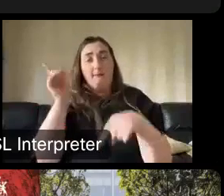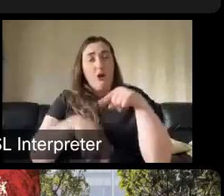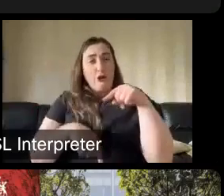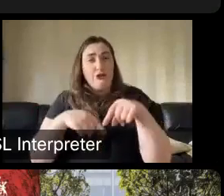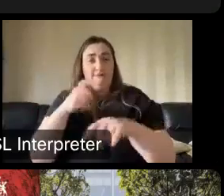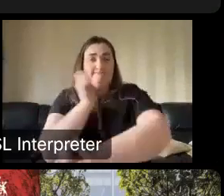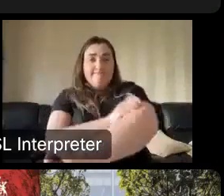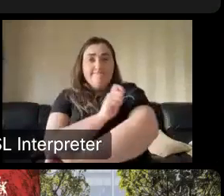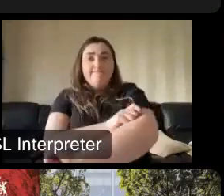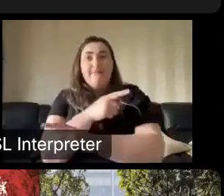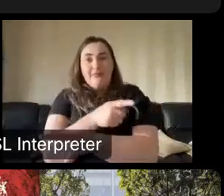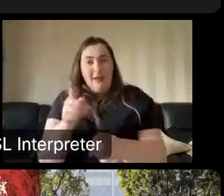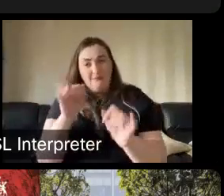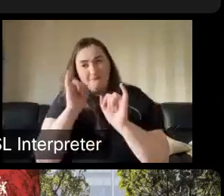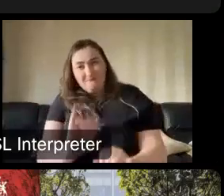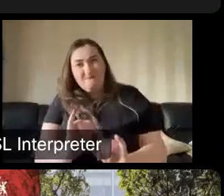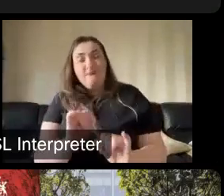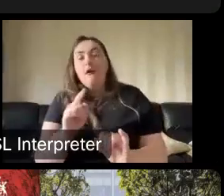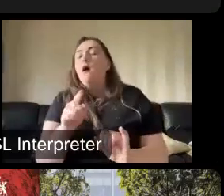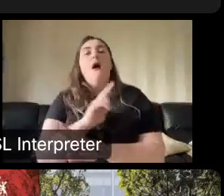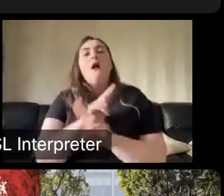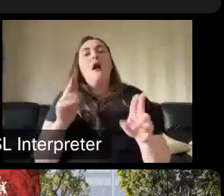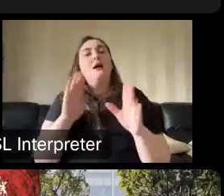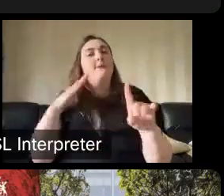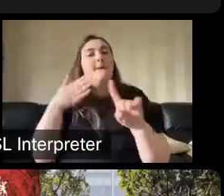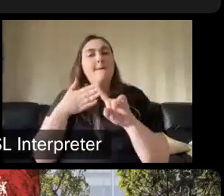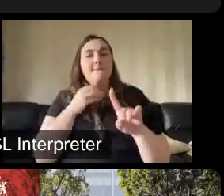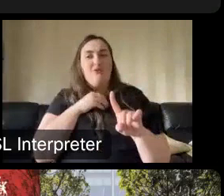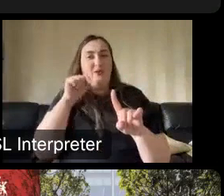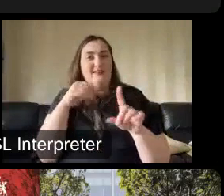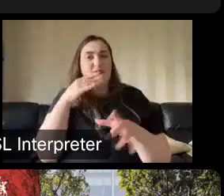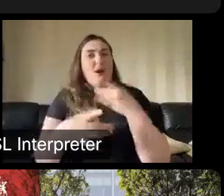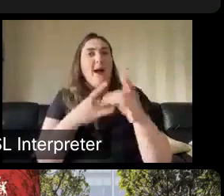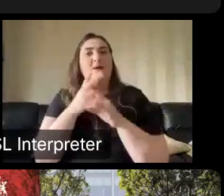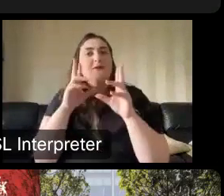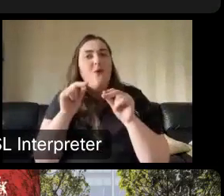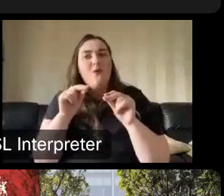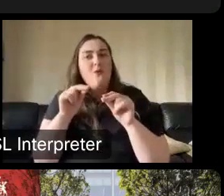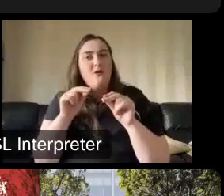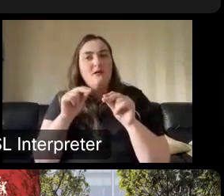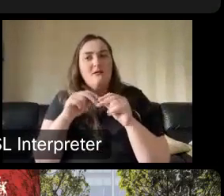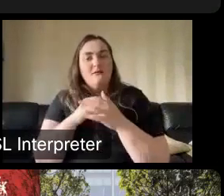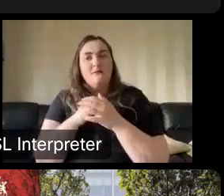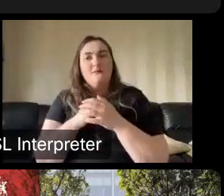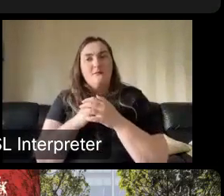bad. They did not set out for this to happen, whatever it is.